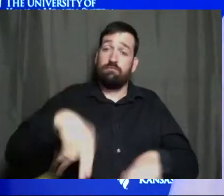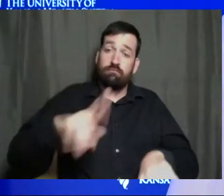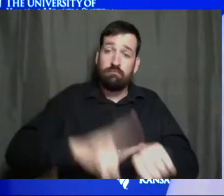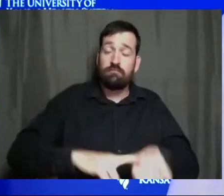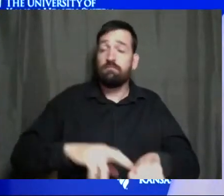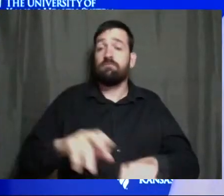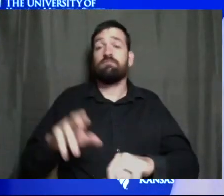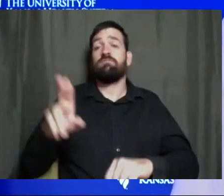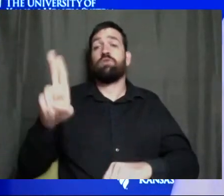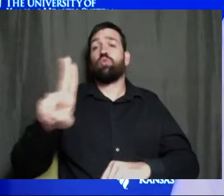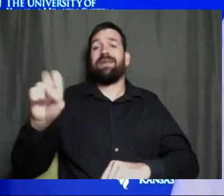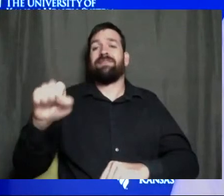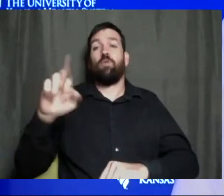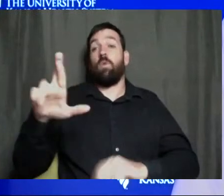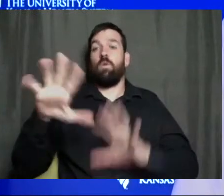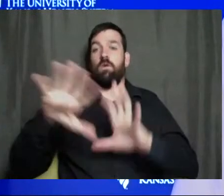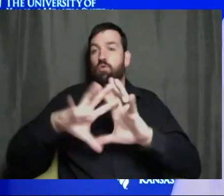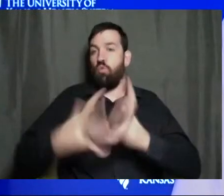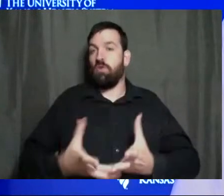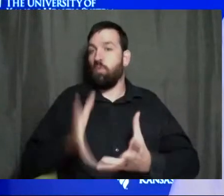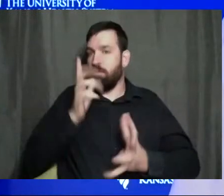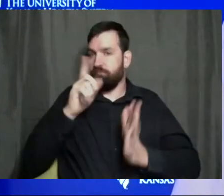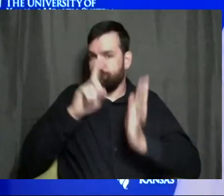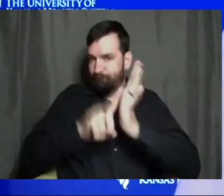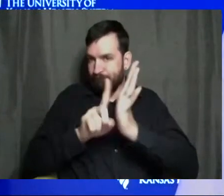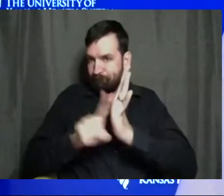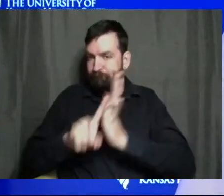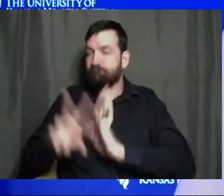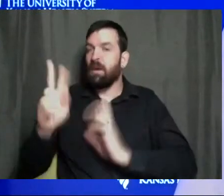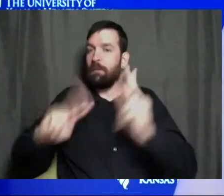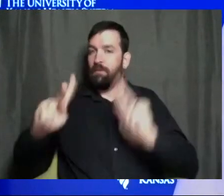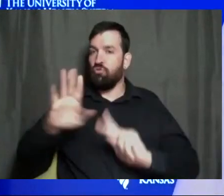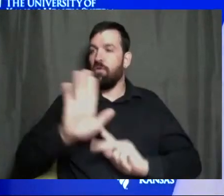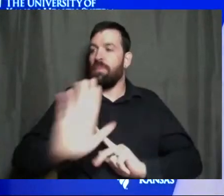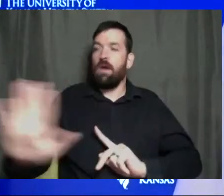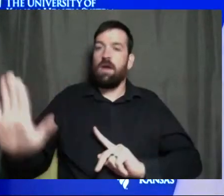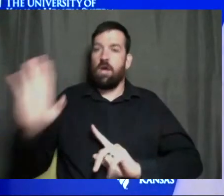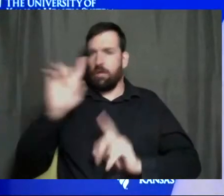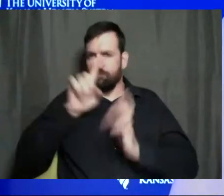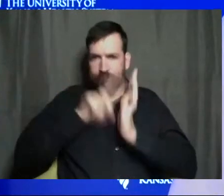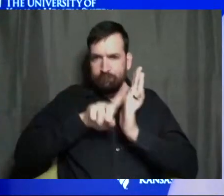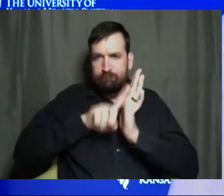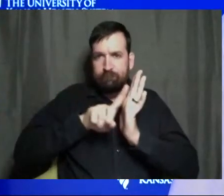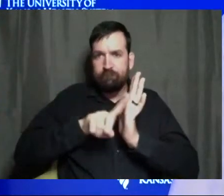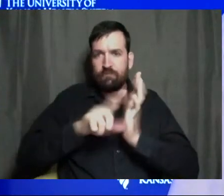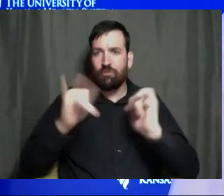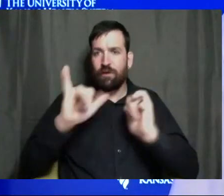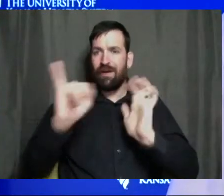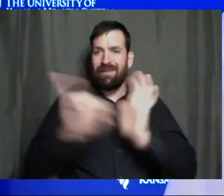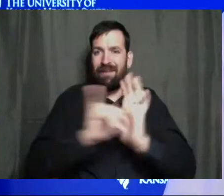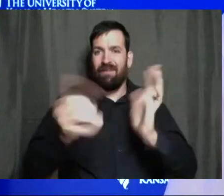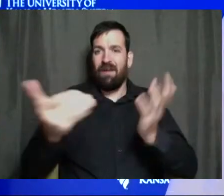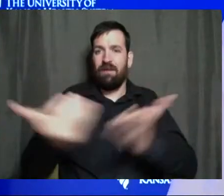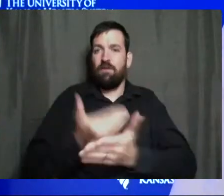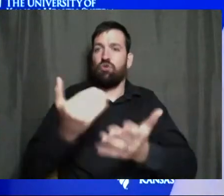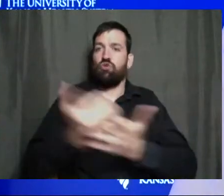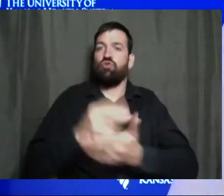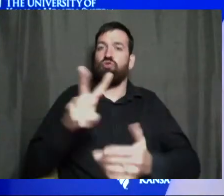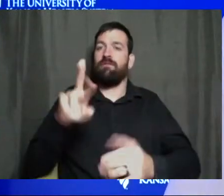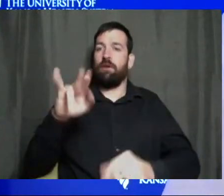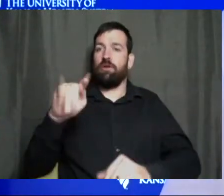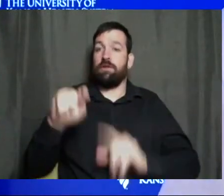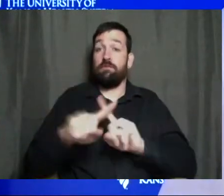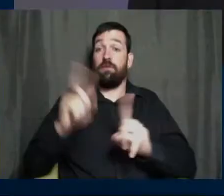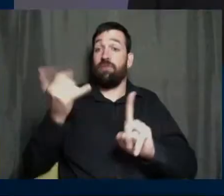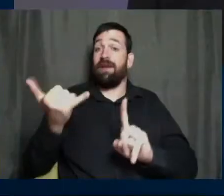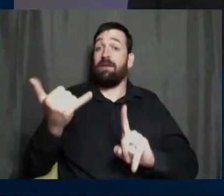will keep looking, and we know that people are out there sequencing and identifying new variants. But right now, Delta is really the main